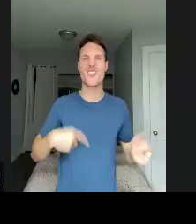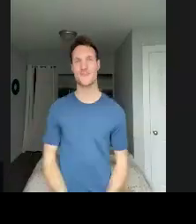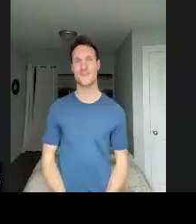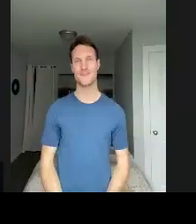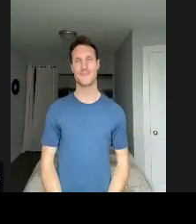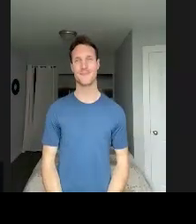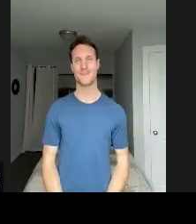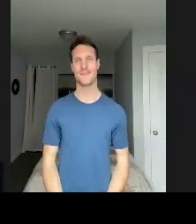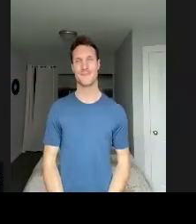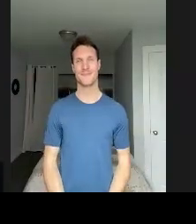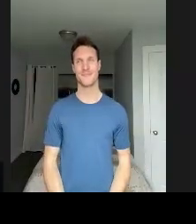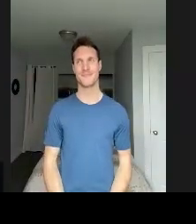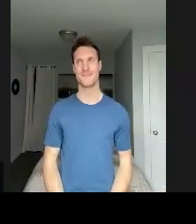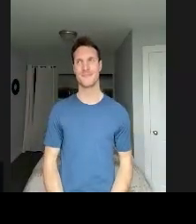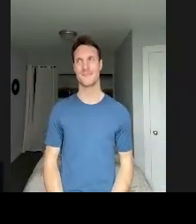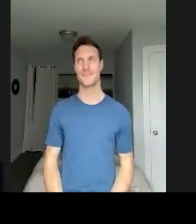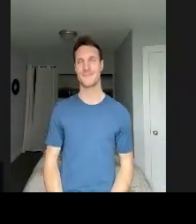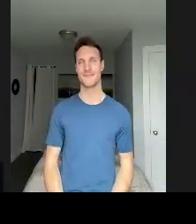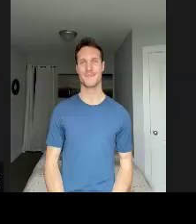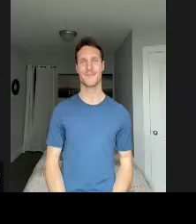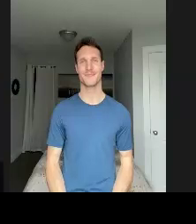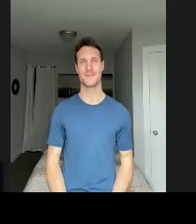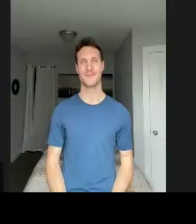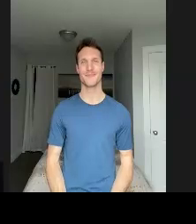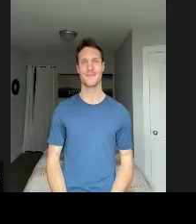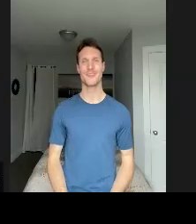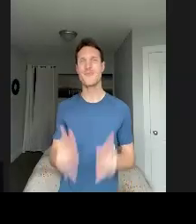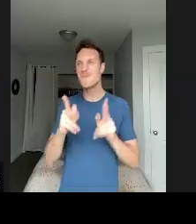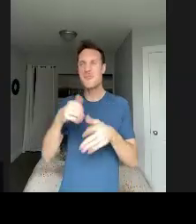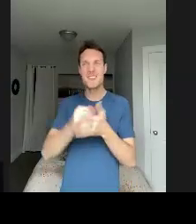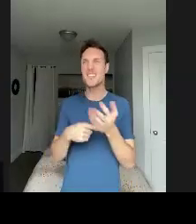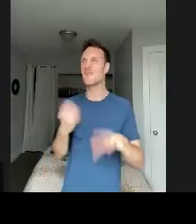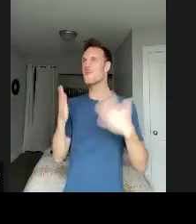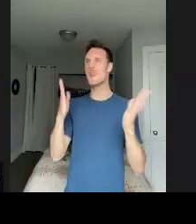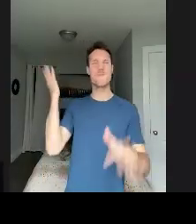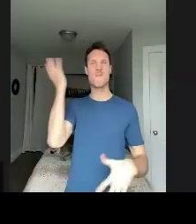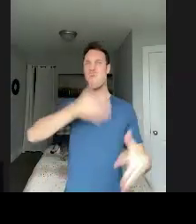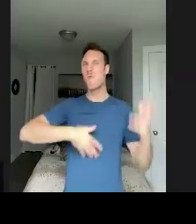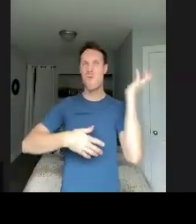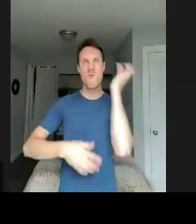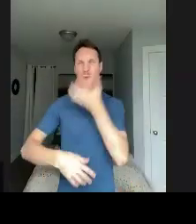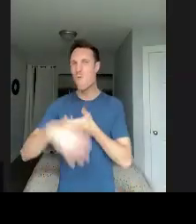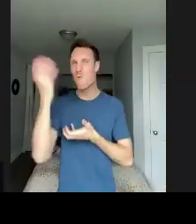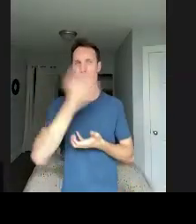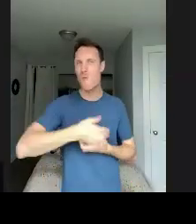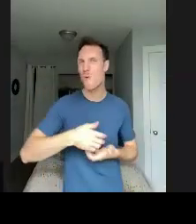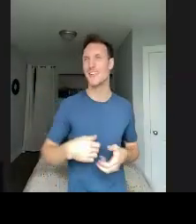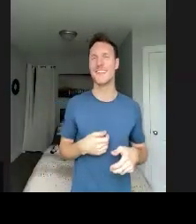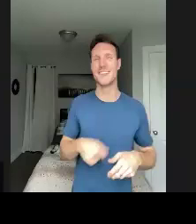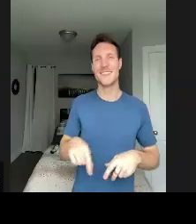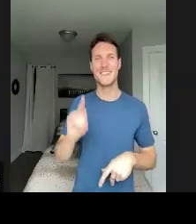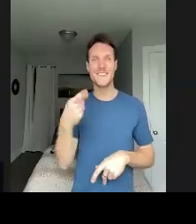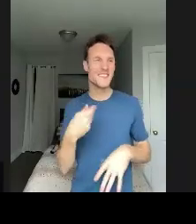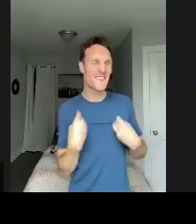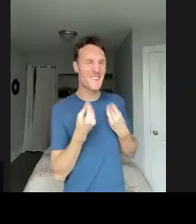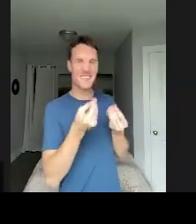Yeah, participation has been incredible in these, which is awesome to hear. And it's great for folks to want to get these updates. I